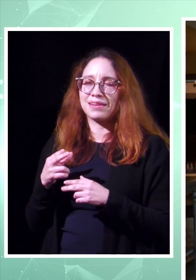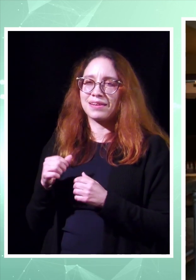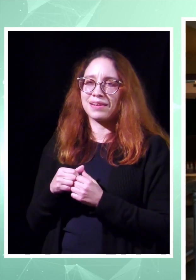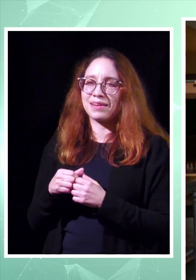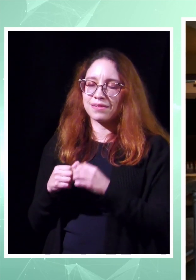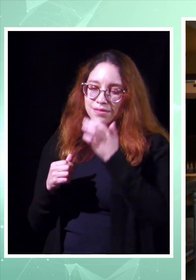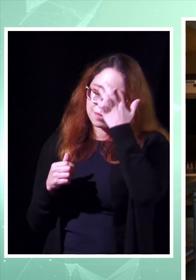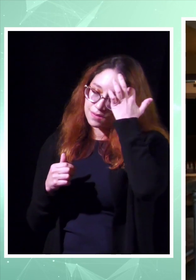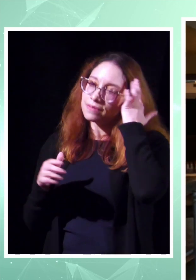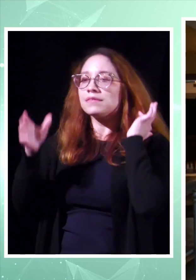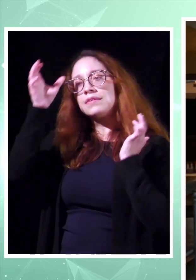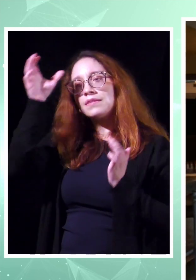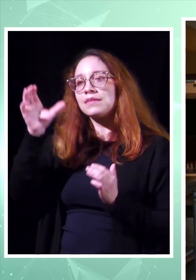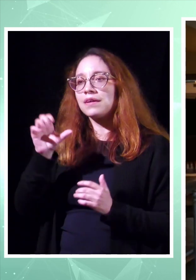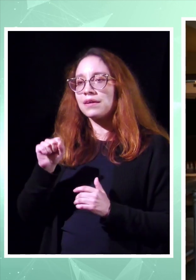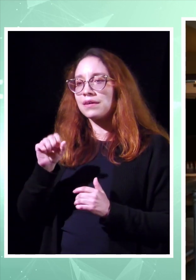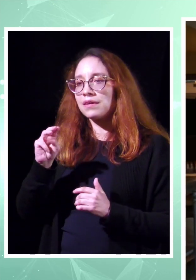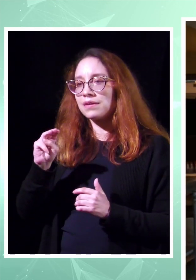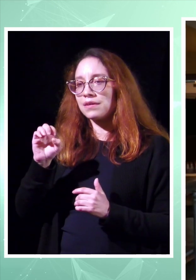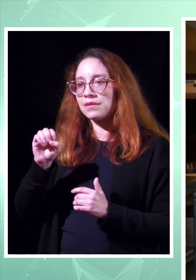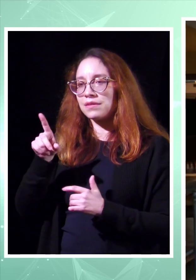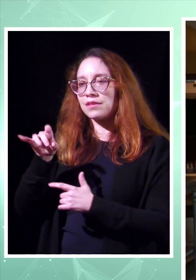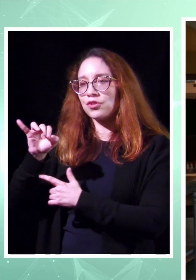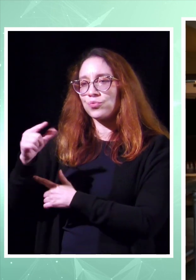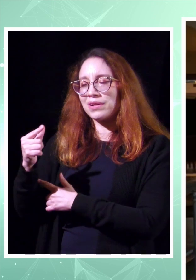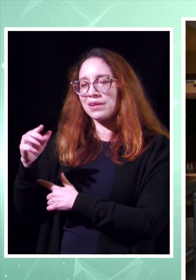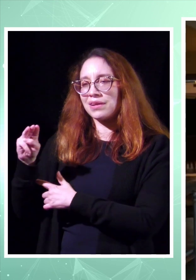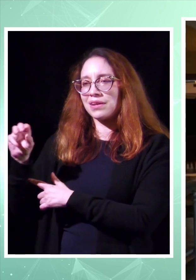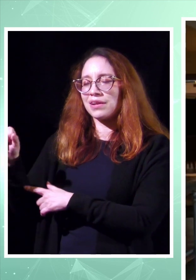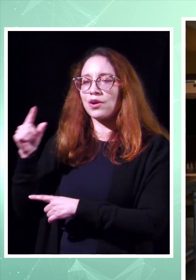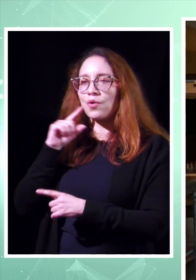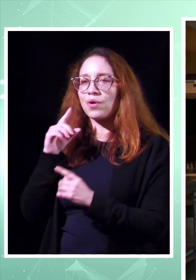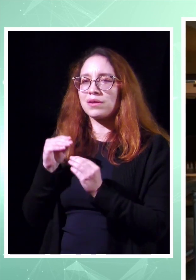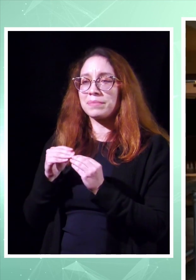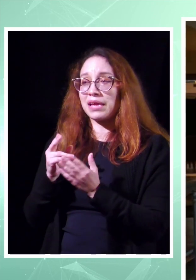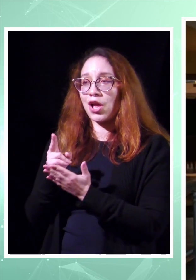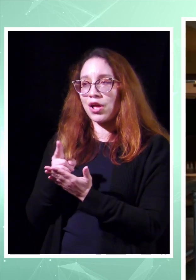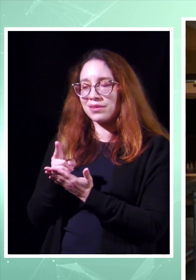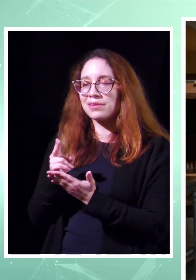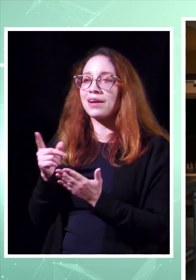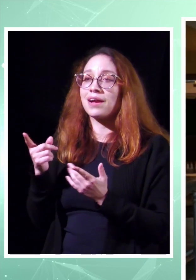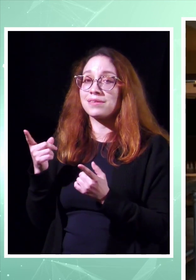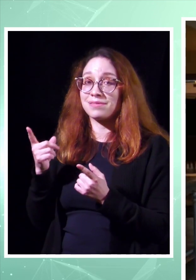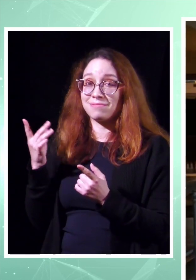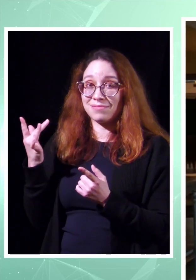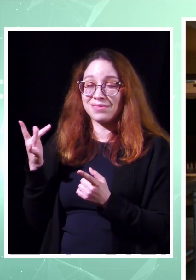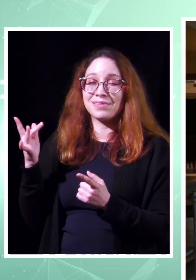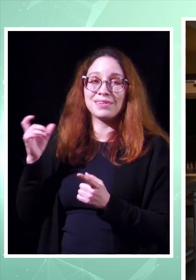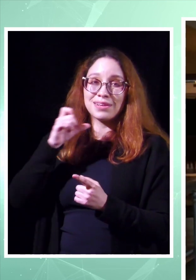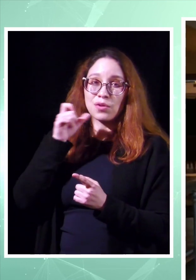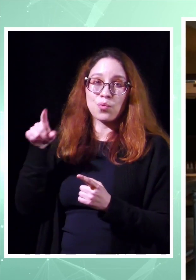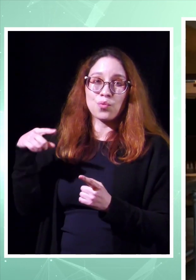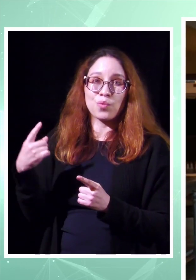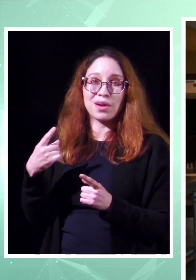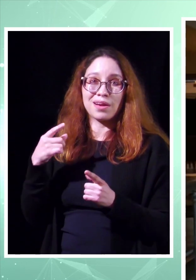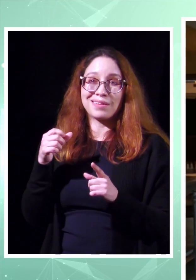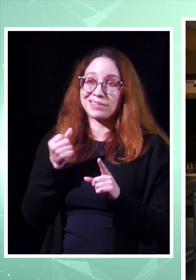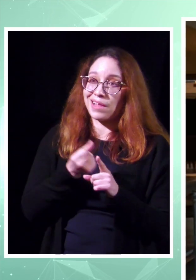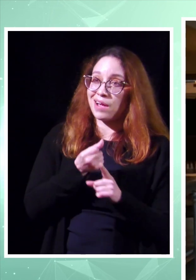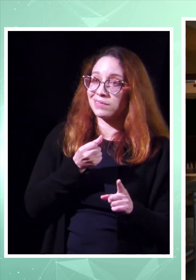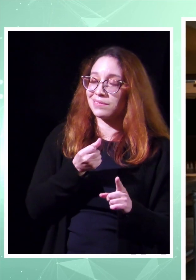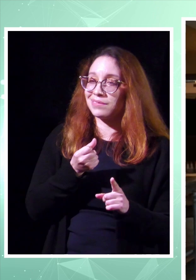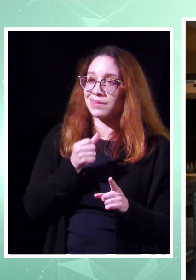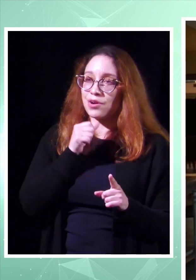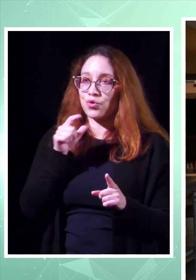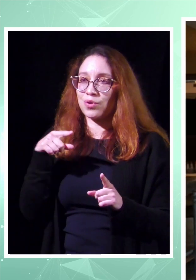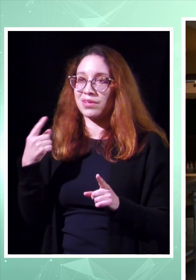the concept of smoldering MS is really being honest about the fact that it's not just about attacks and it's